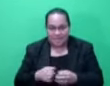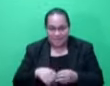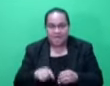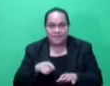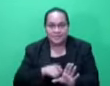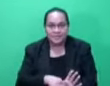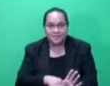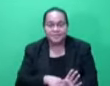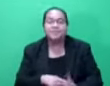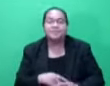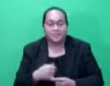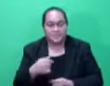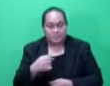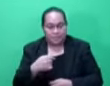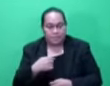It was